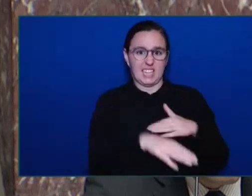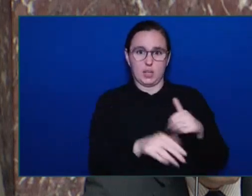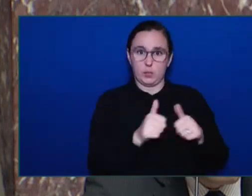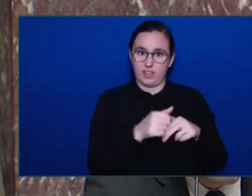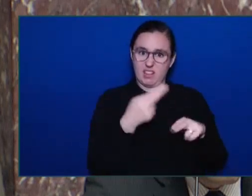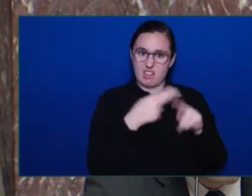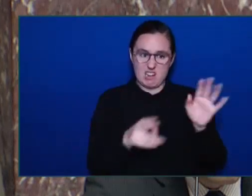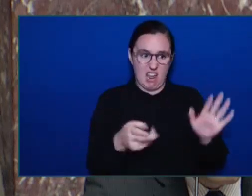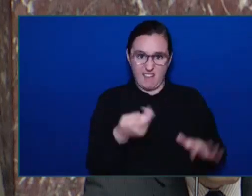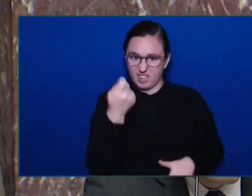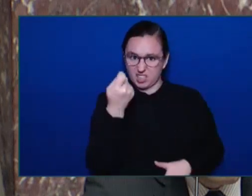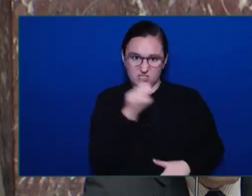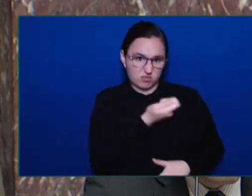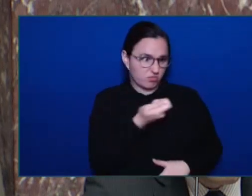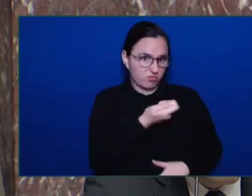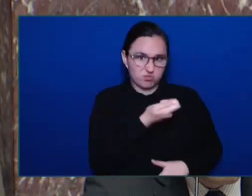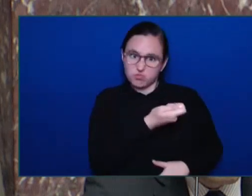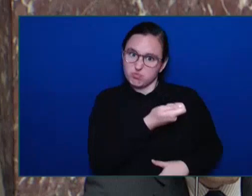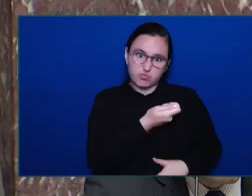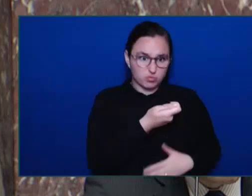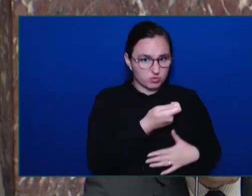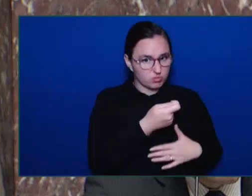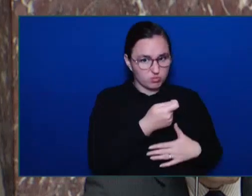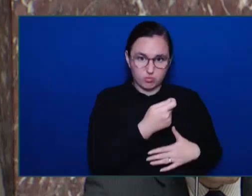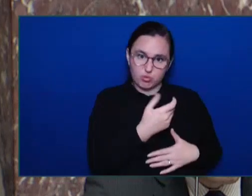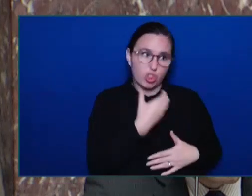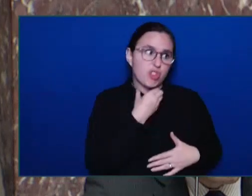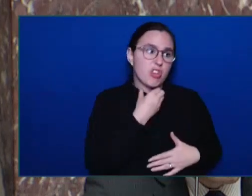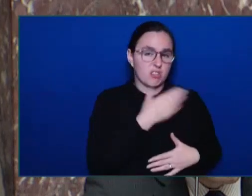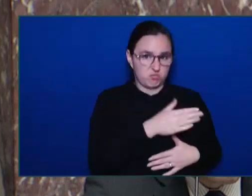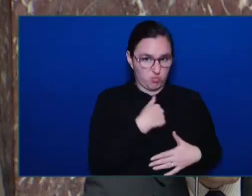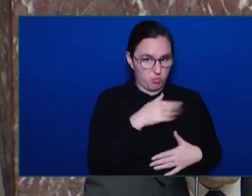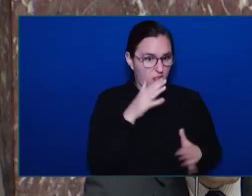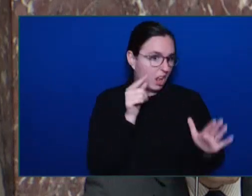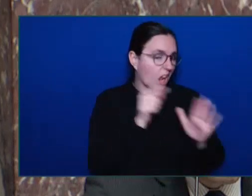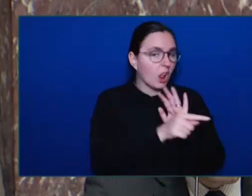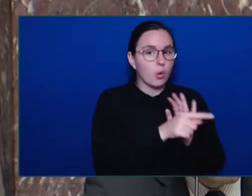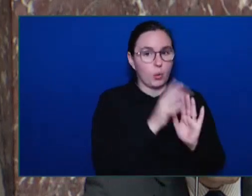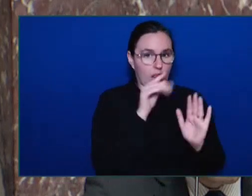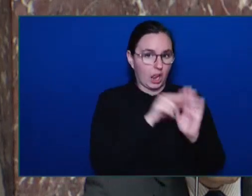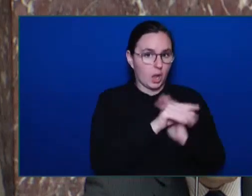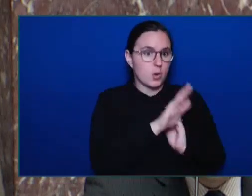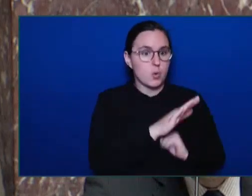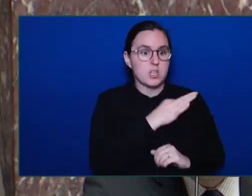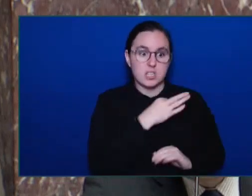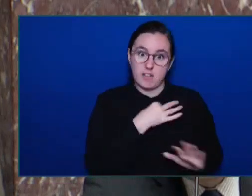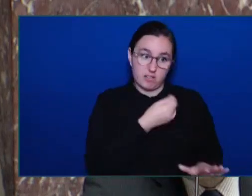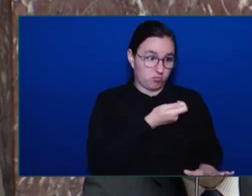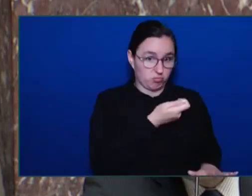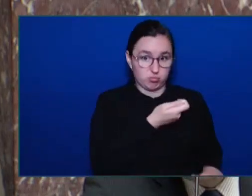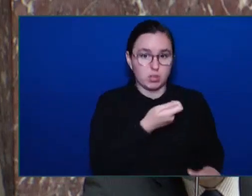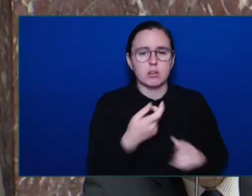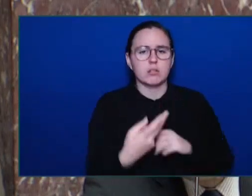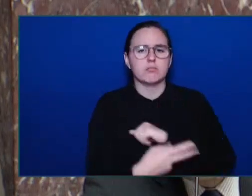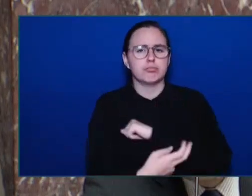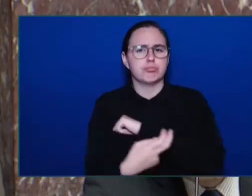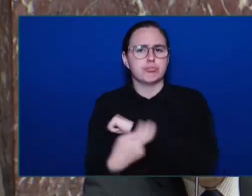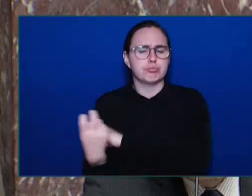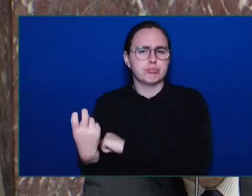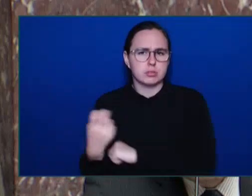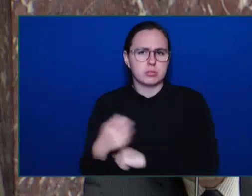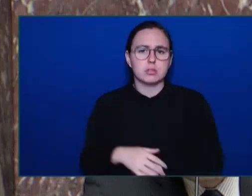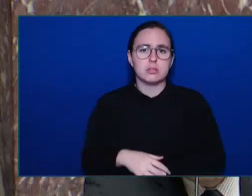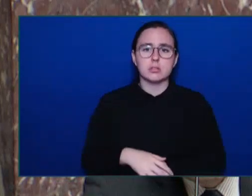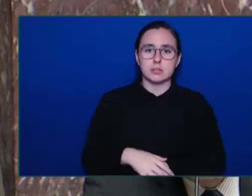offender was arrested 4 times during a 3-week period, charged with theft, assault with a weapon,